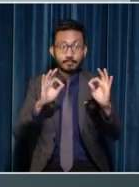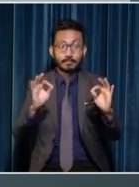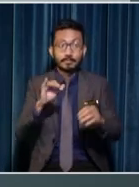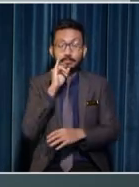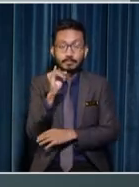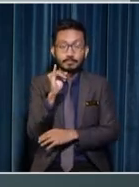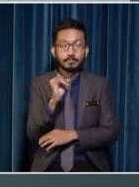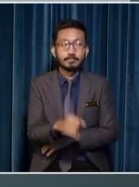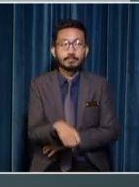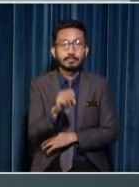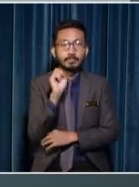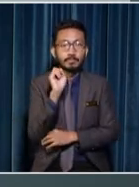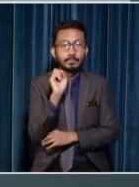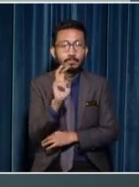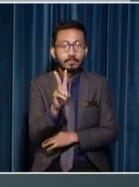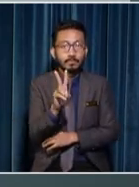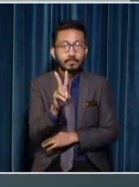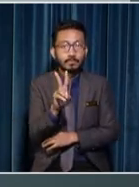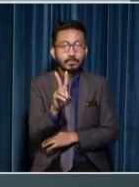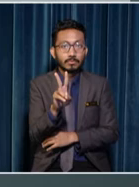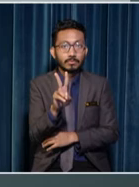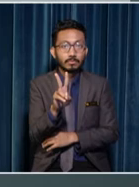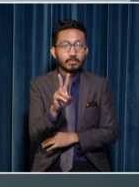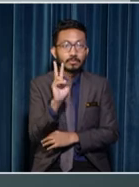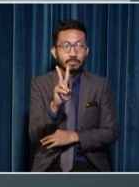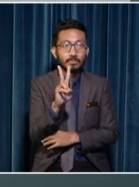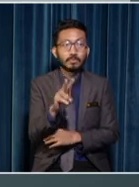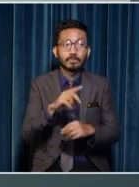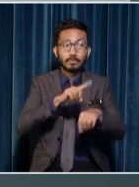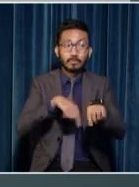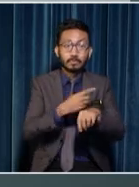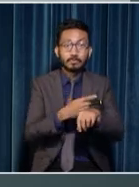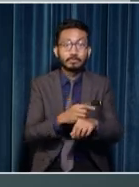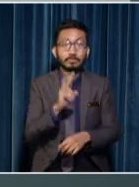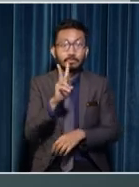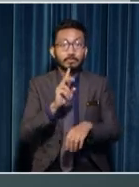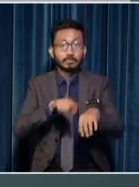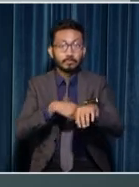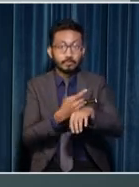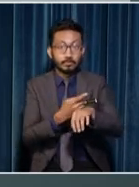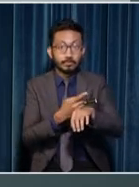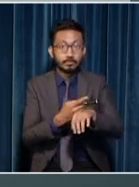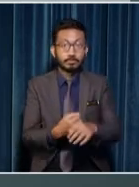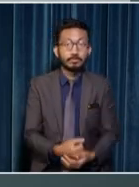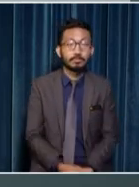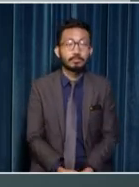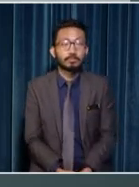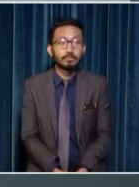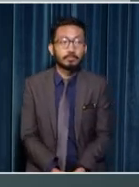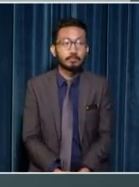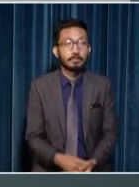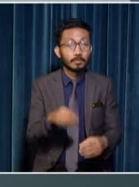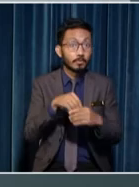2 o'clock. The correct way to write the time in words